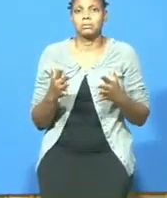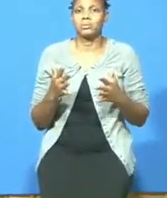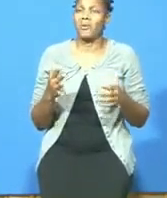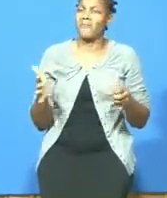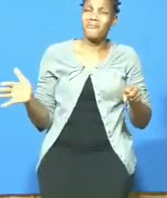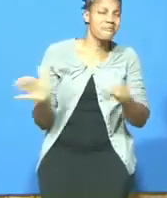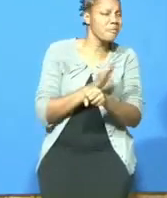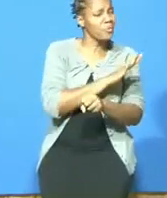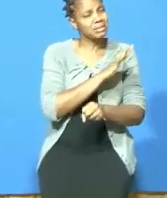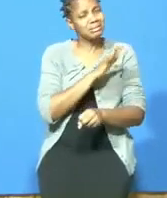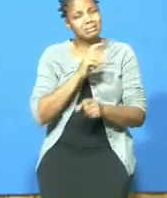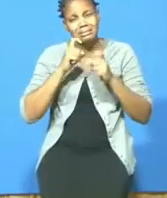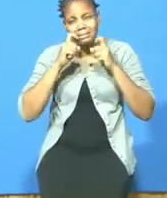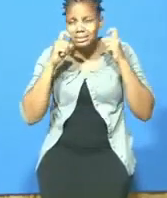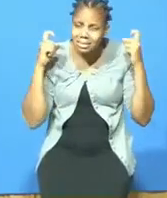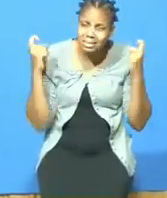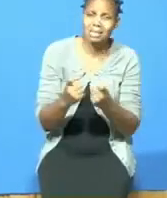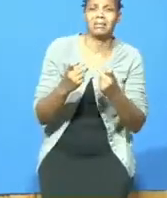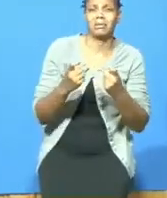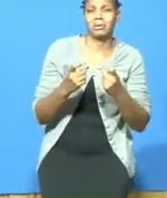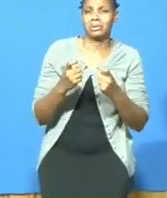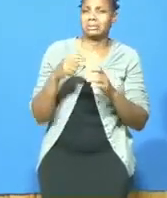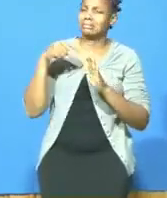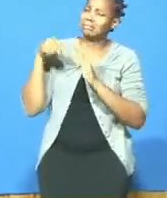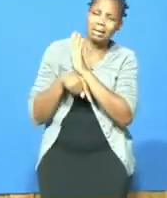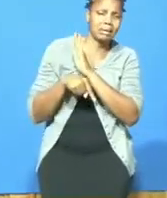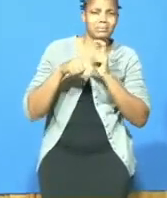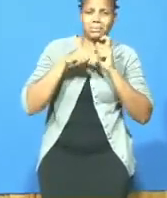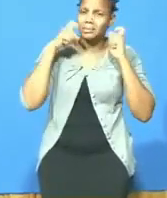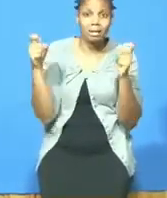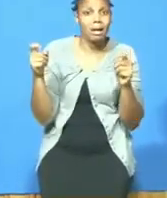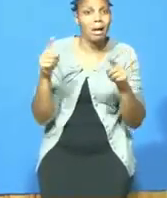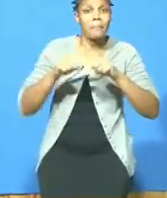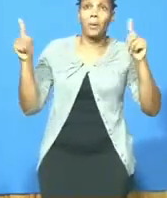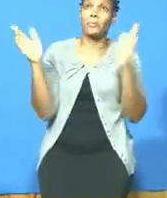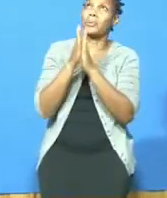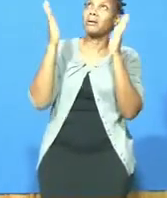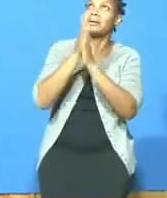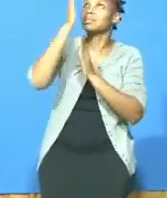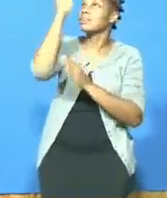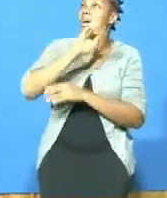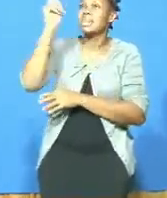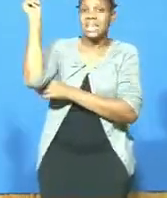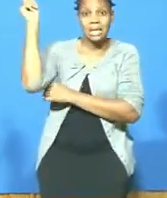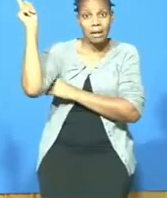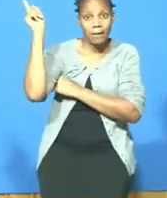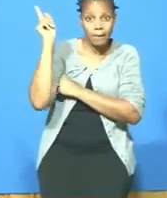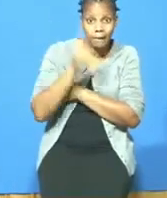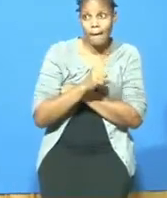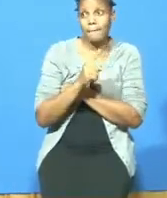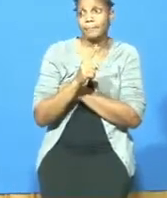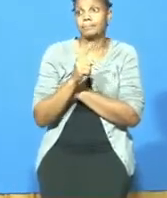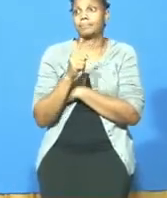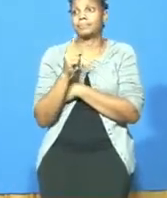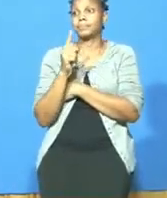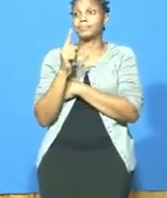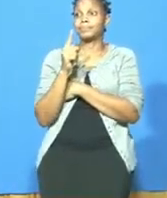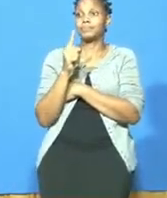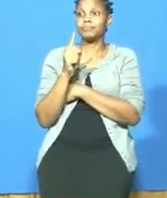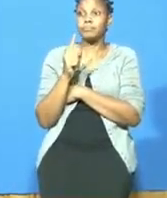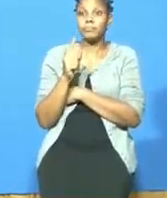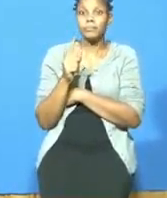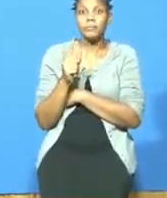bones. We are sinners down to the core. But praise God, he taketh my old